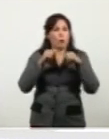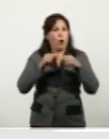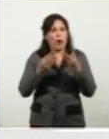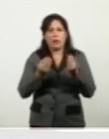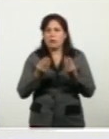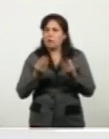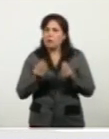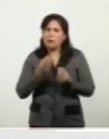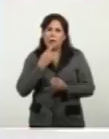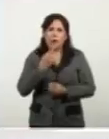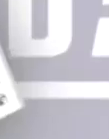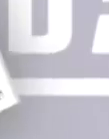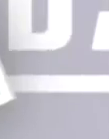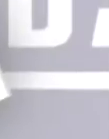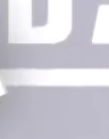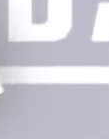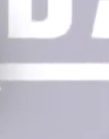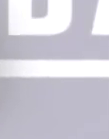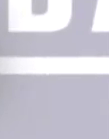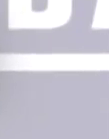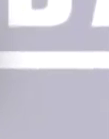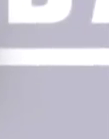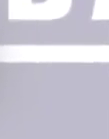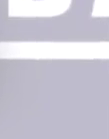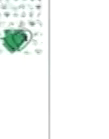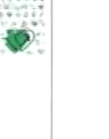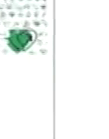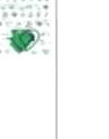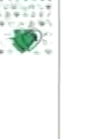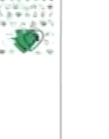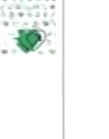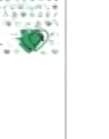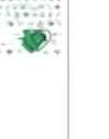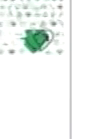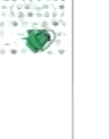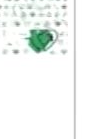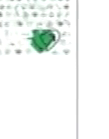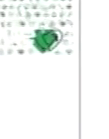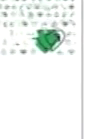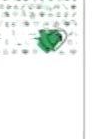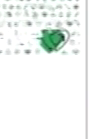in the region of the Americas.